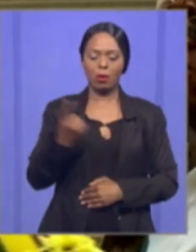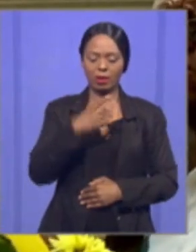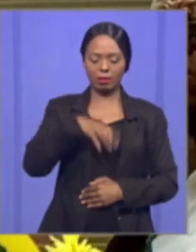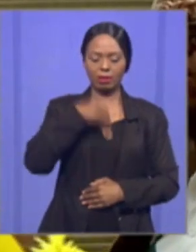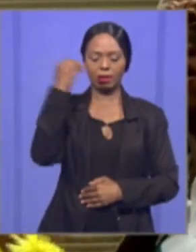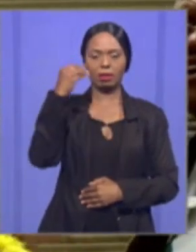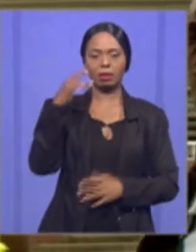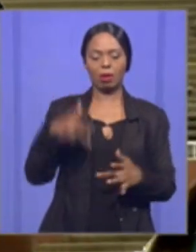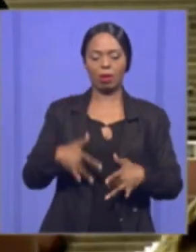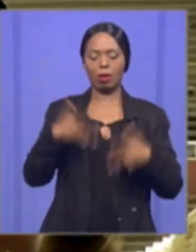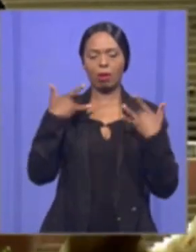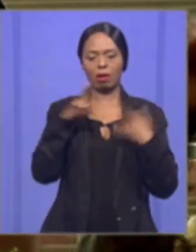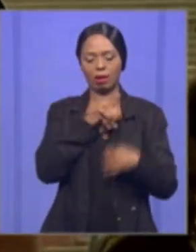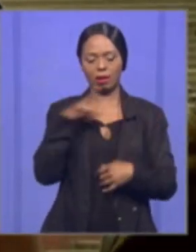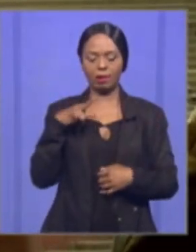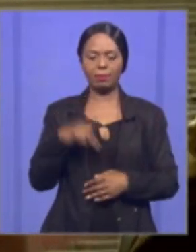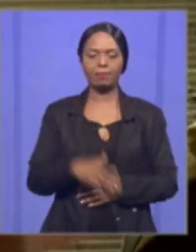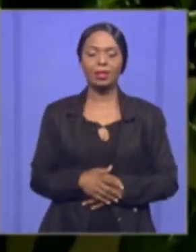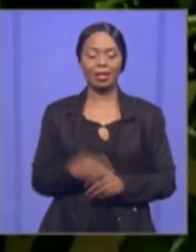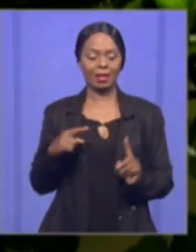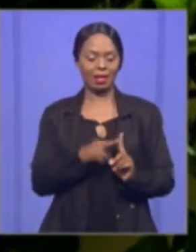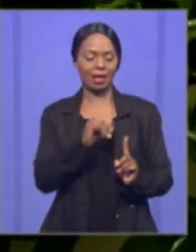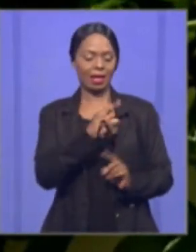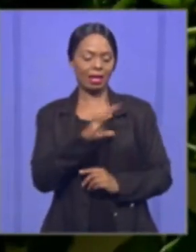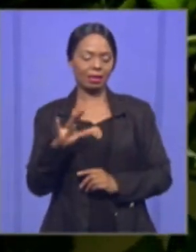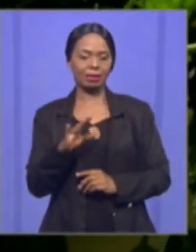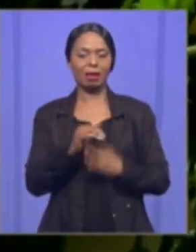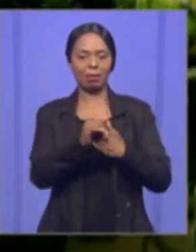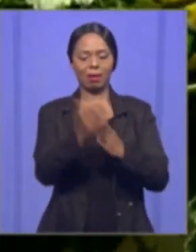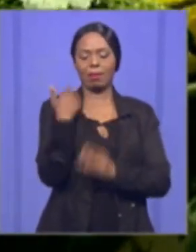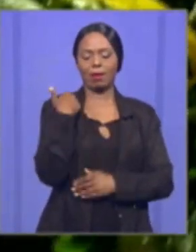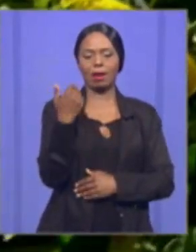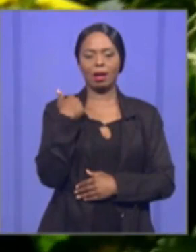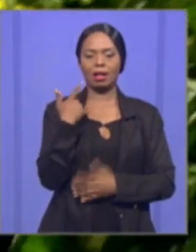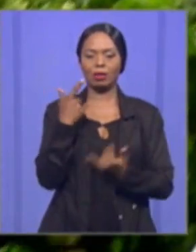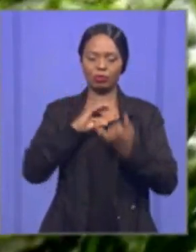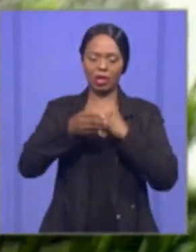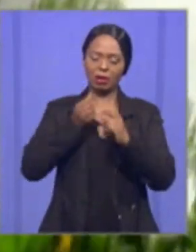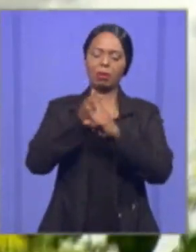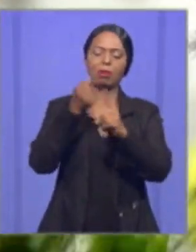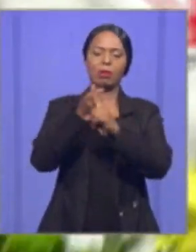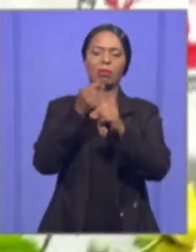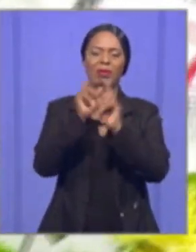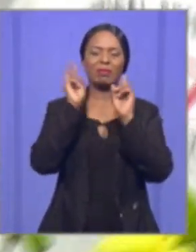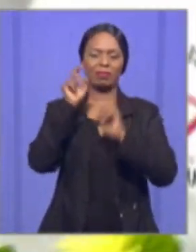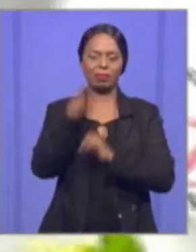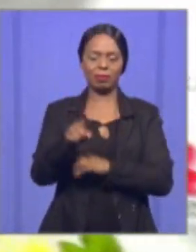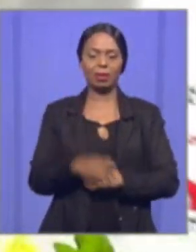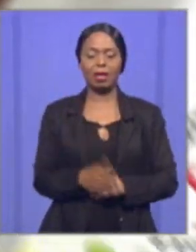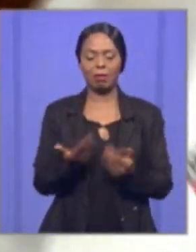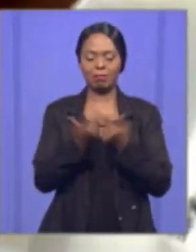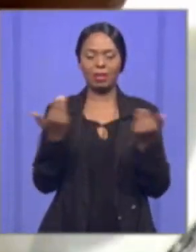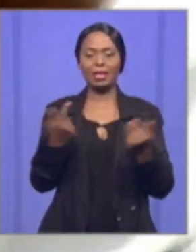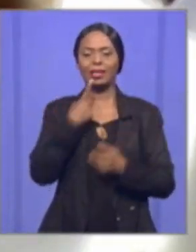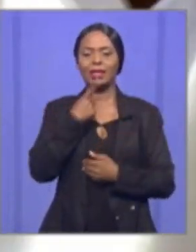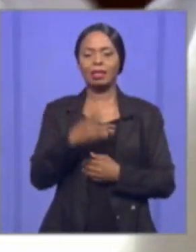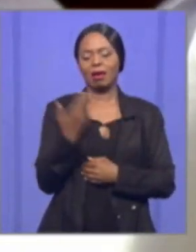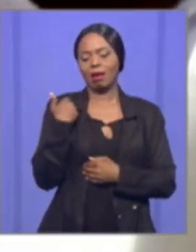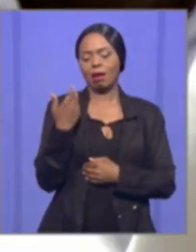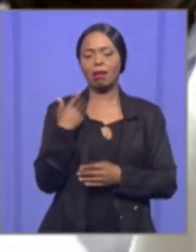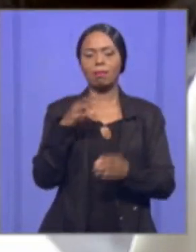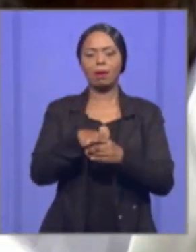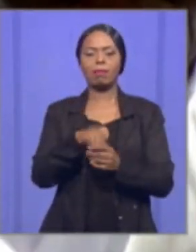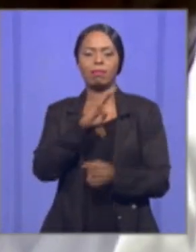live. Leloko la ANC yoneng a eteletswepele ka motsi o wa go menolwa puso e leng Thamba kwa Beni. A re ba ne ba ngokela ba tlhankela segolobogolo